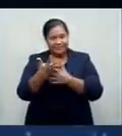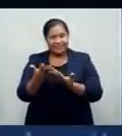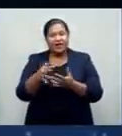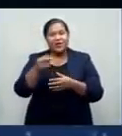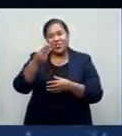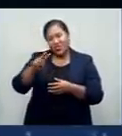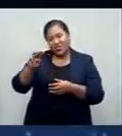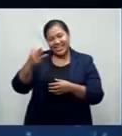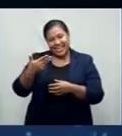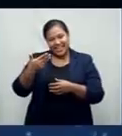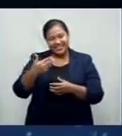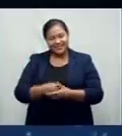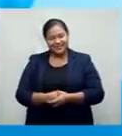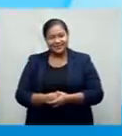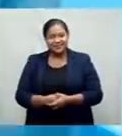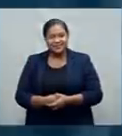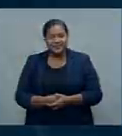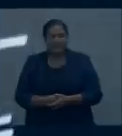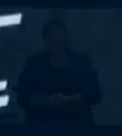at 39.